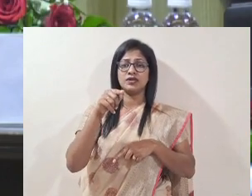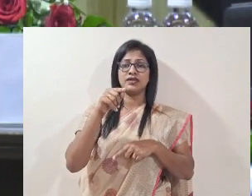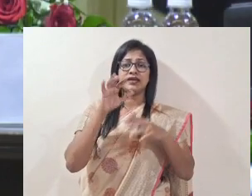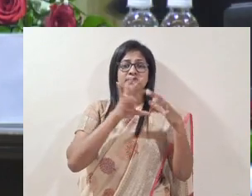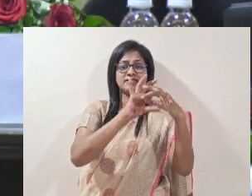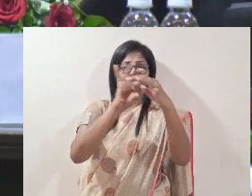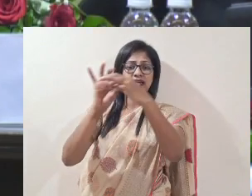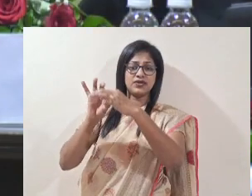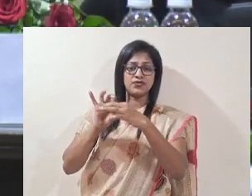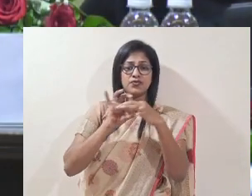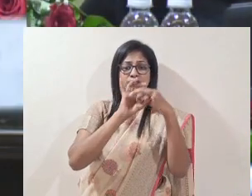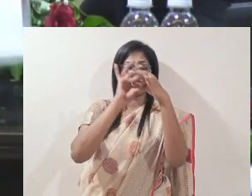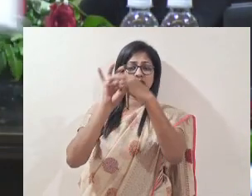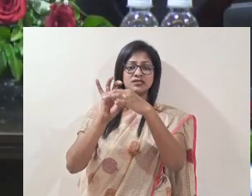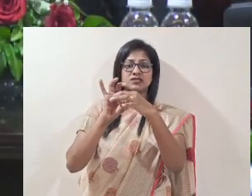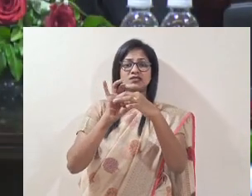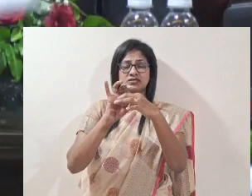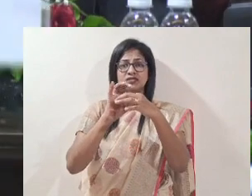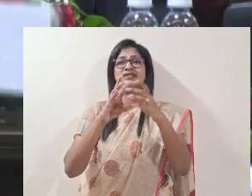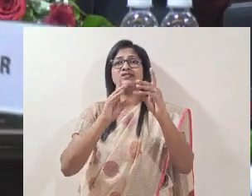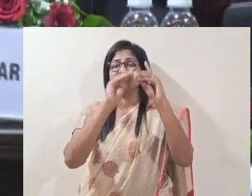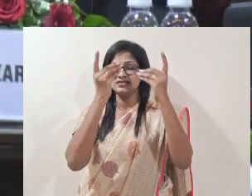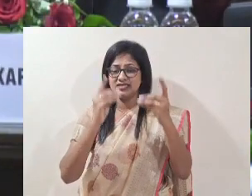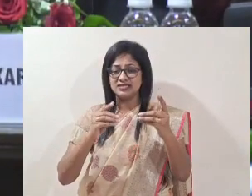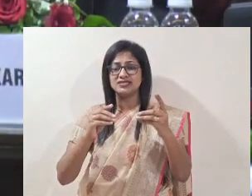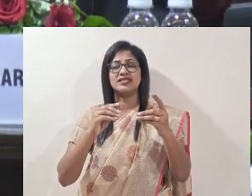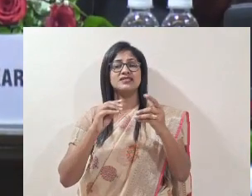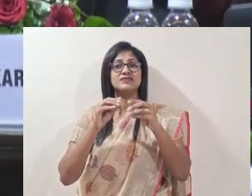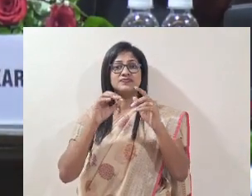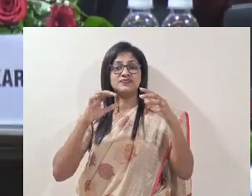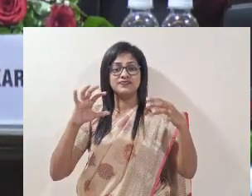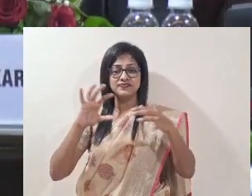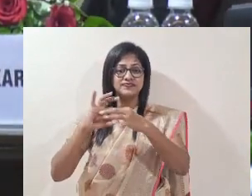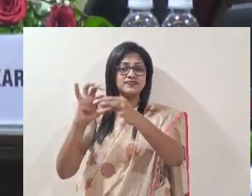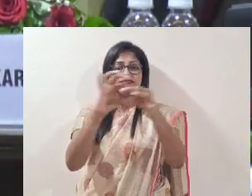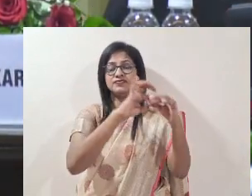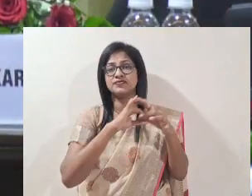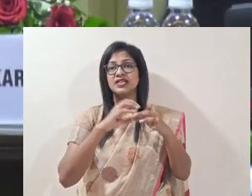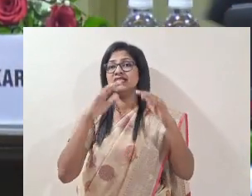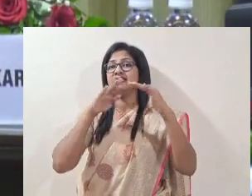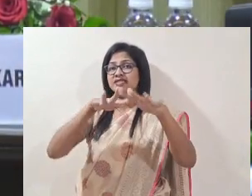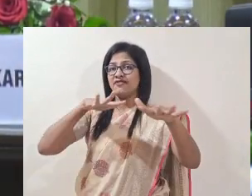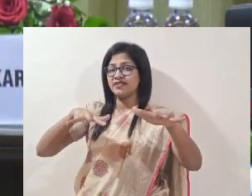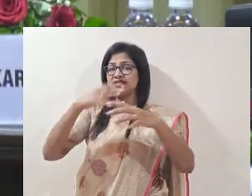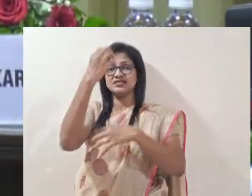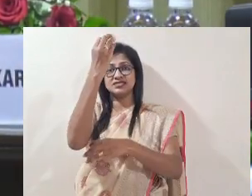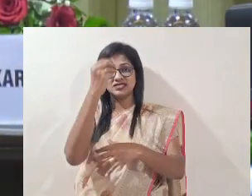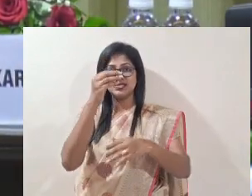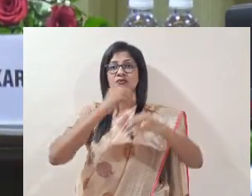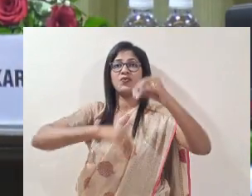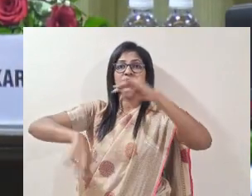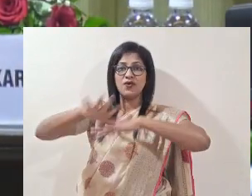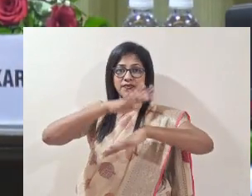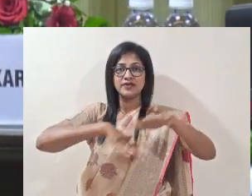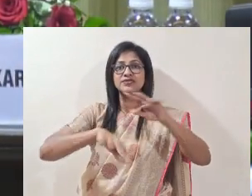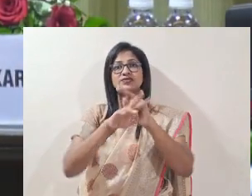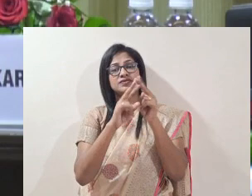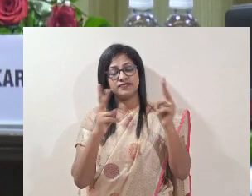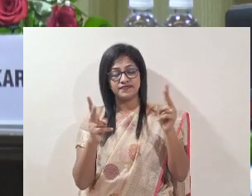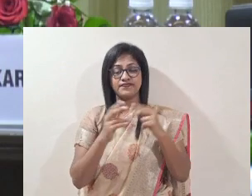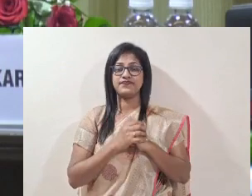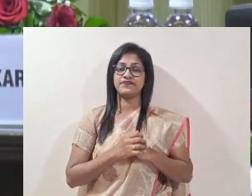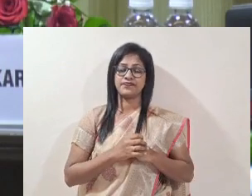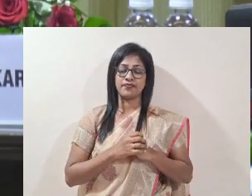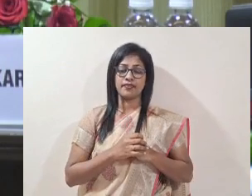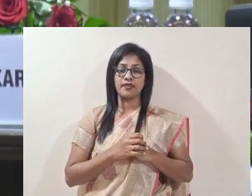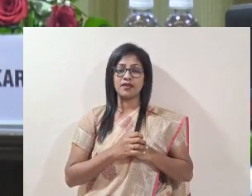designed a network which is basically synchronized traffic signals operations. But finally you see that there is